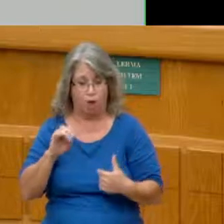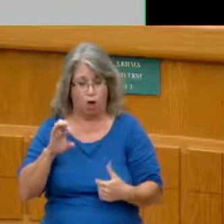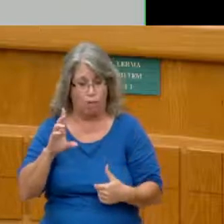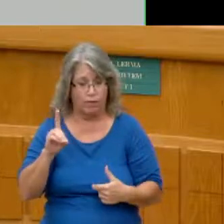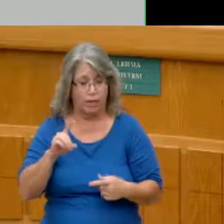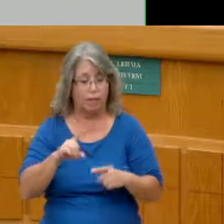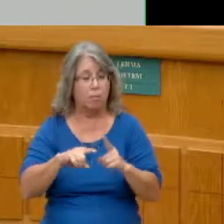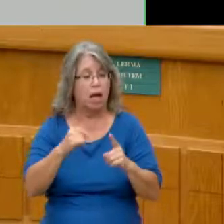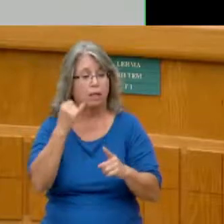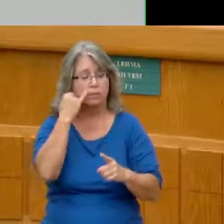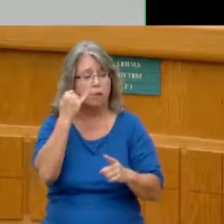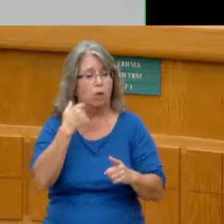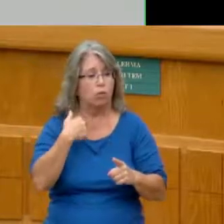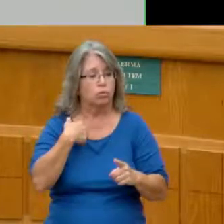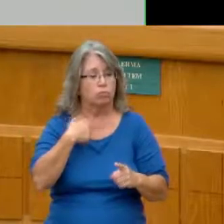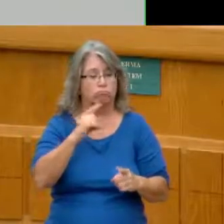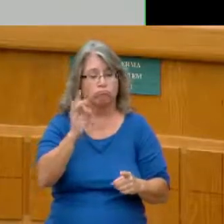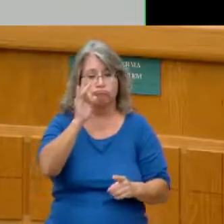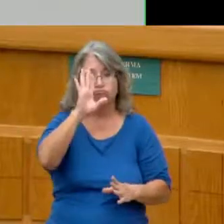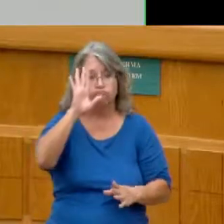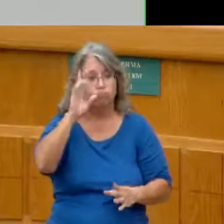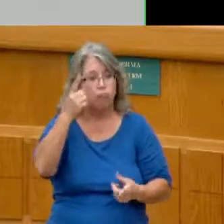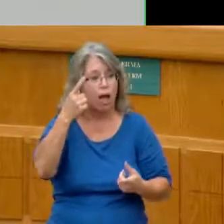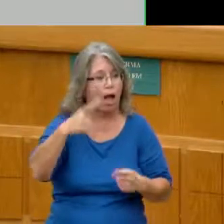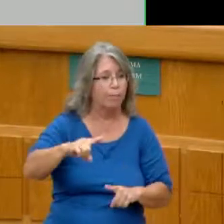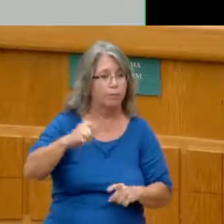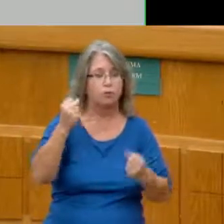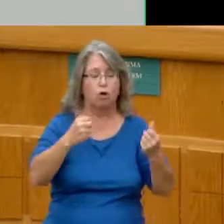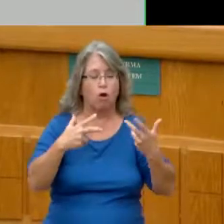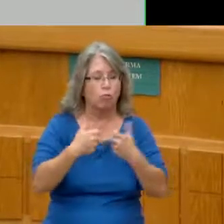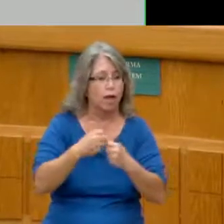get into a car accident? And right now the vacancy,